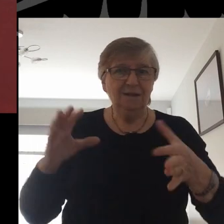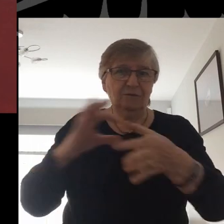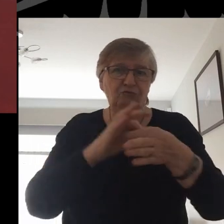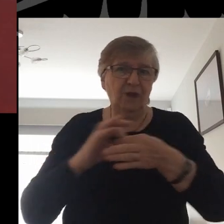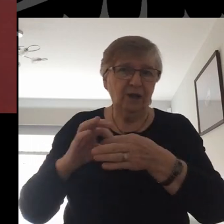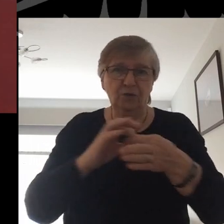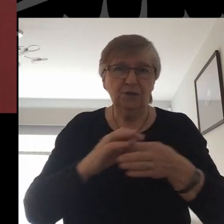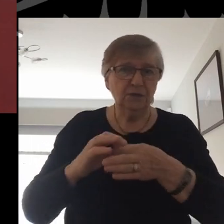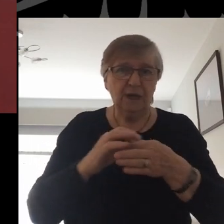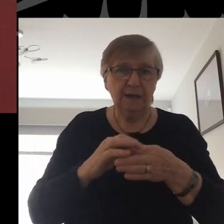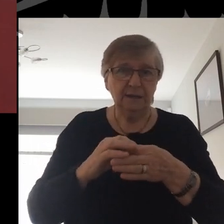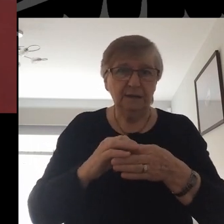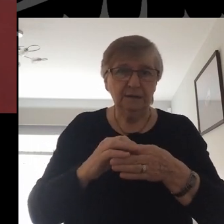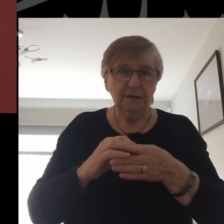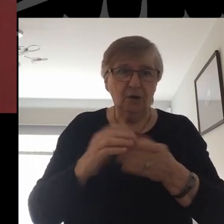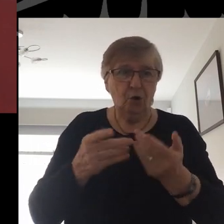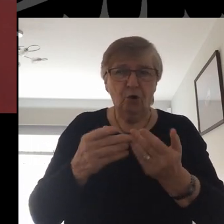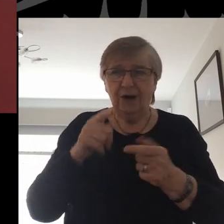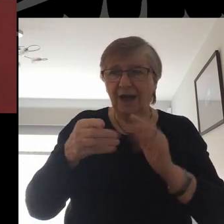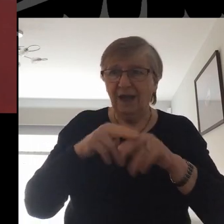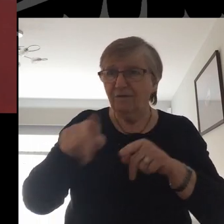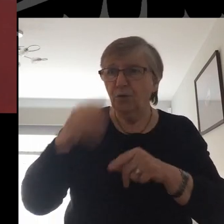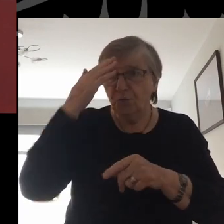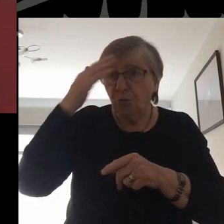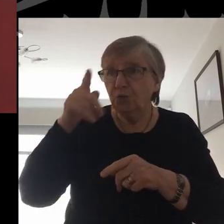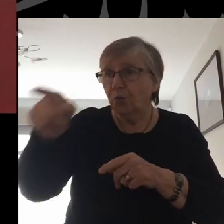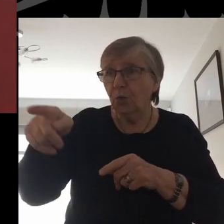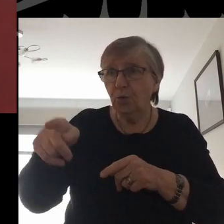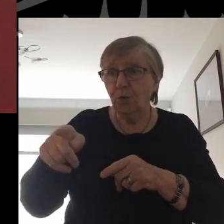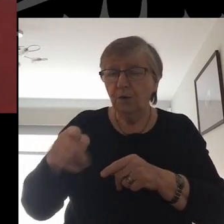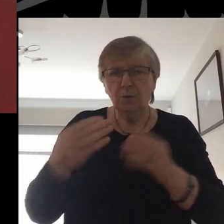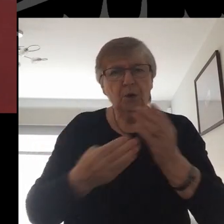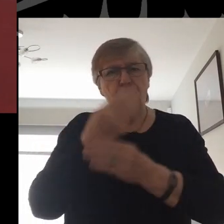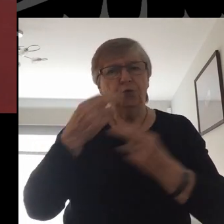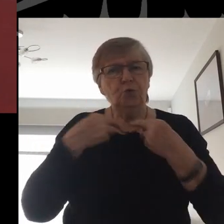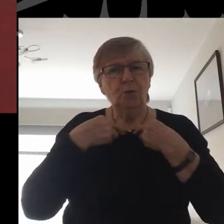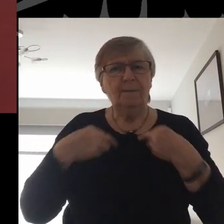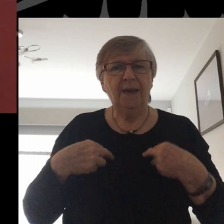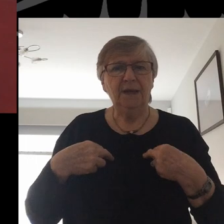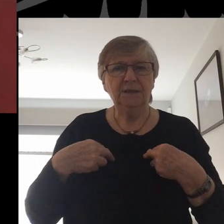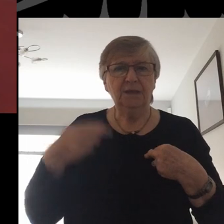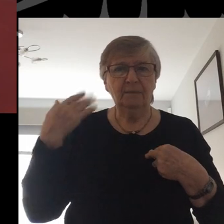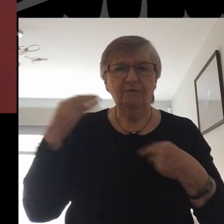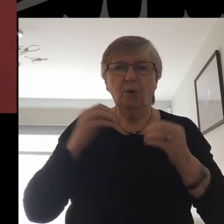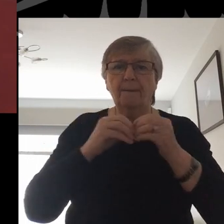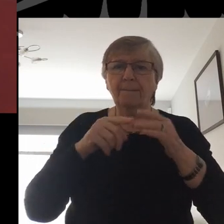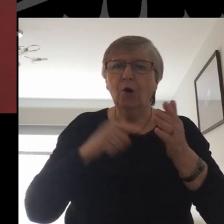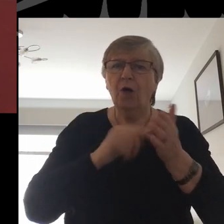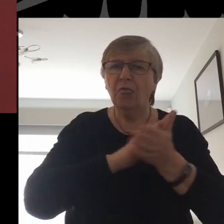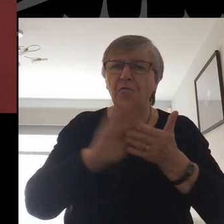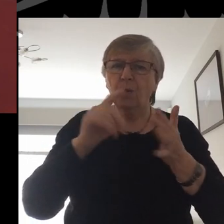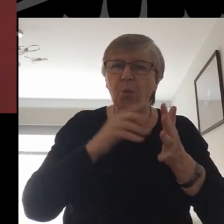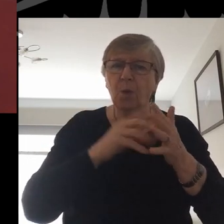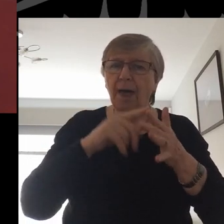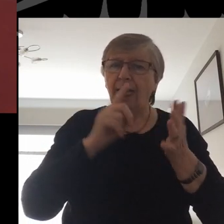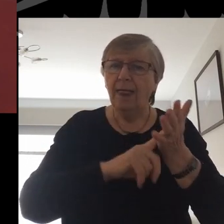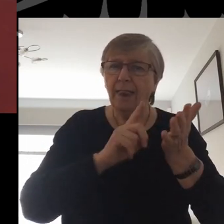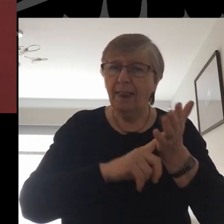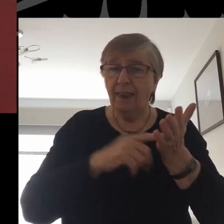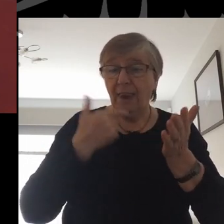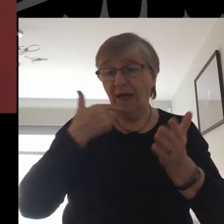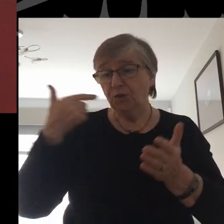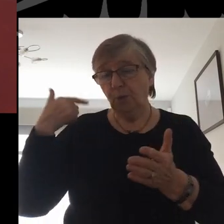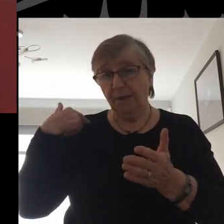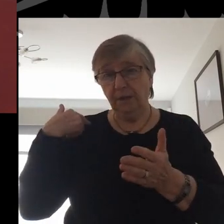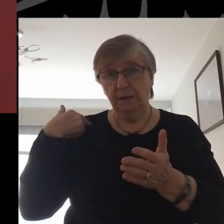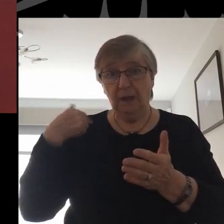people with others that they don't know. There was a new minister inducted into Boswell very recently last